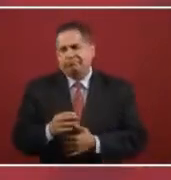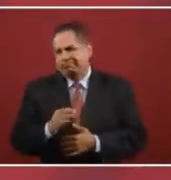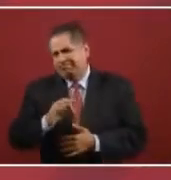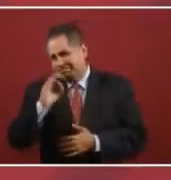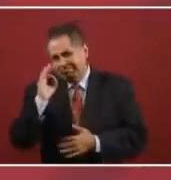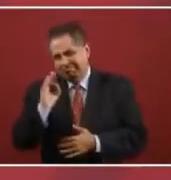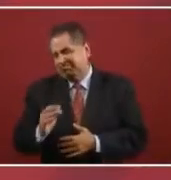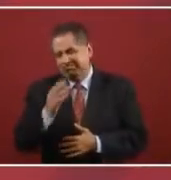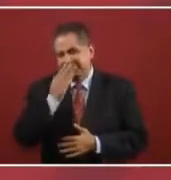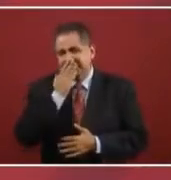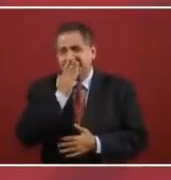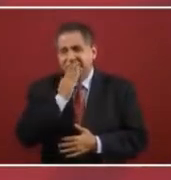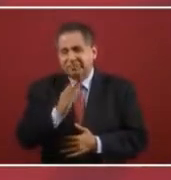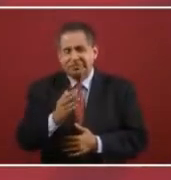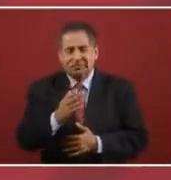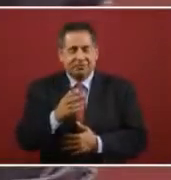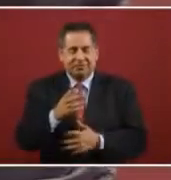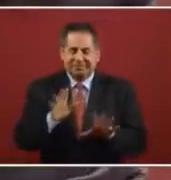be a